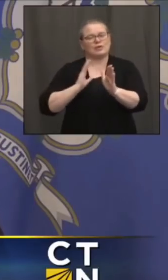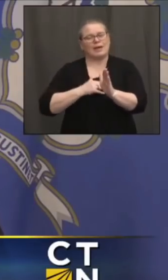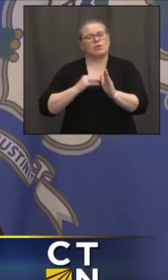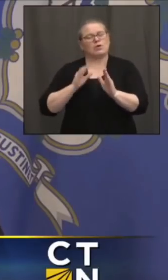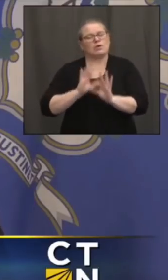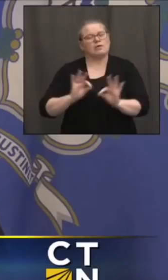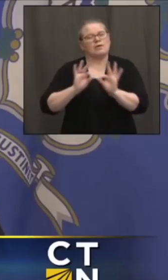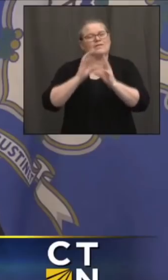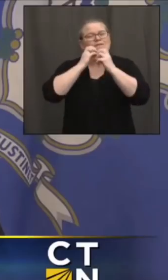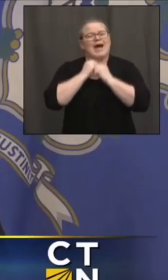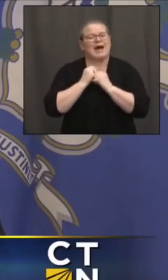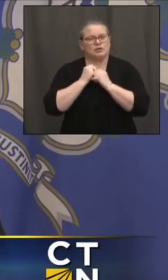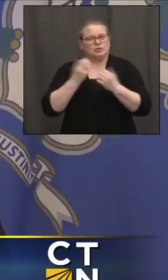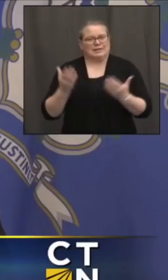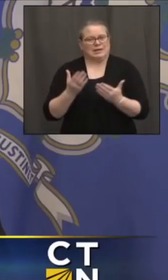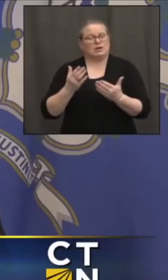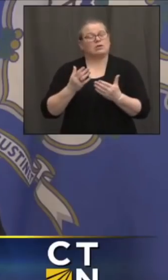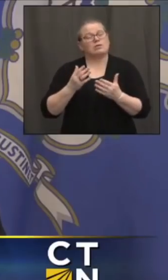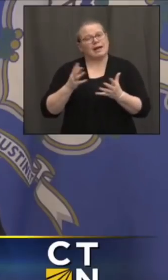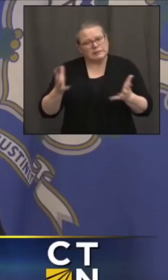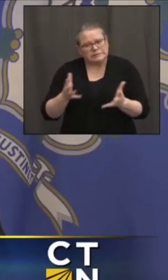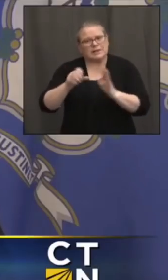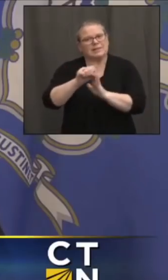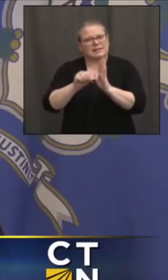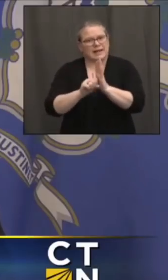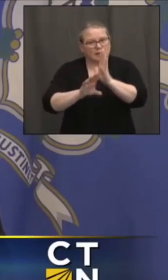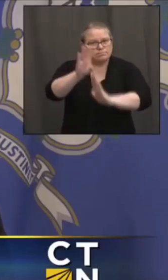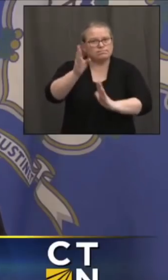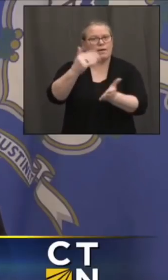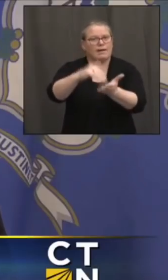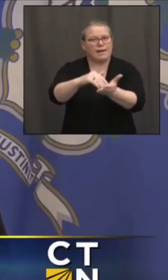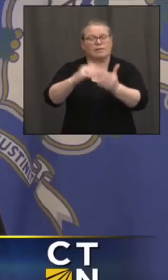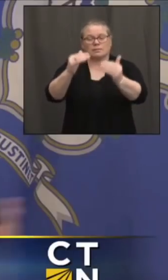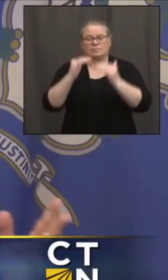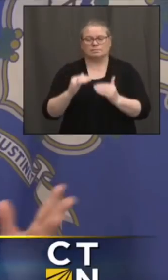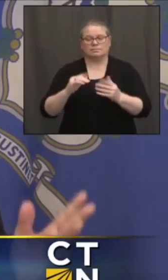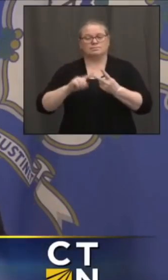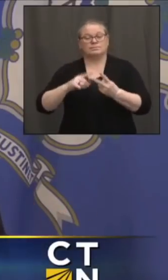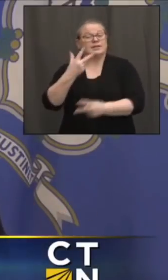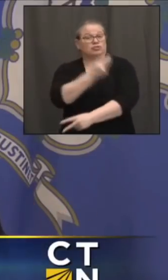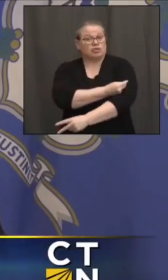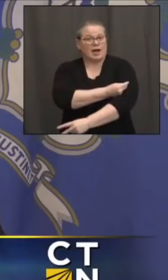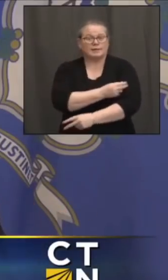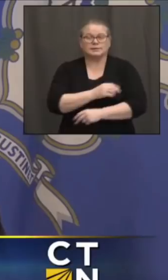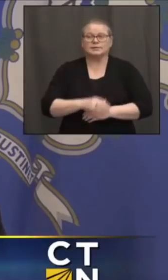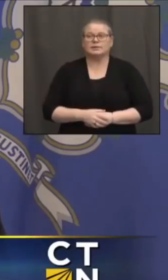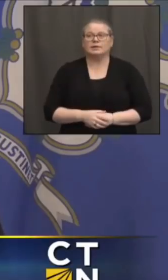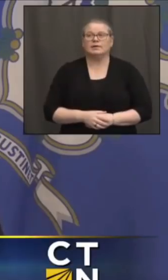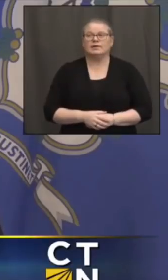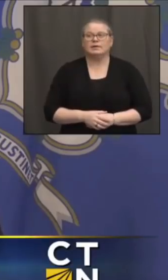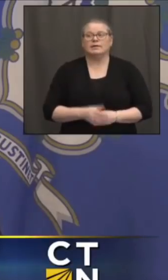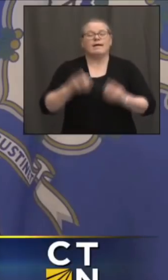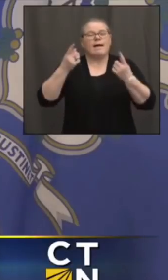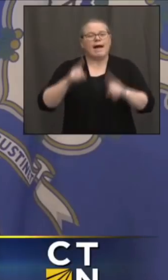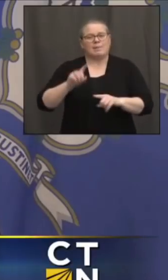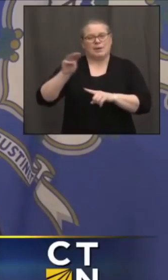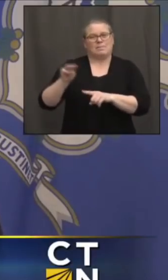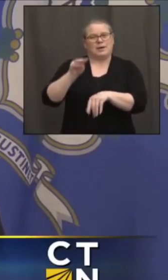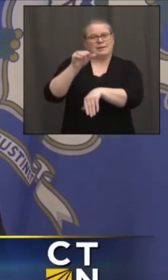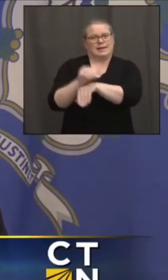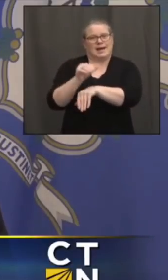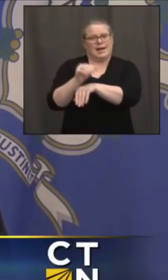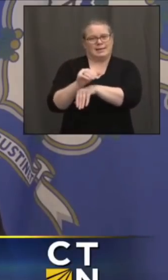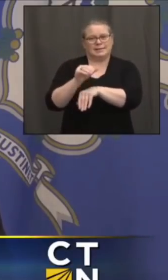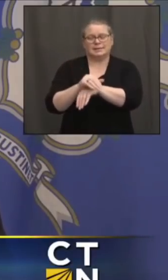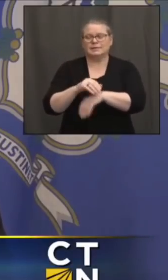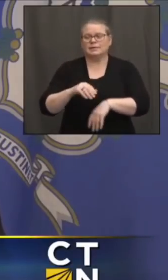again. And, talking about shots, there was another shot, I think, heard round the country. It was on a Monday night. It